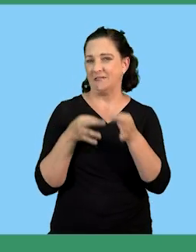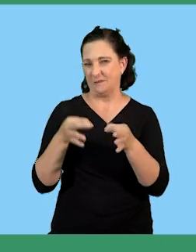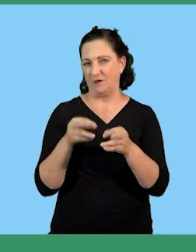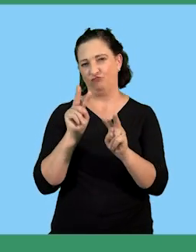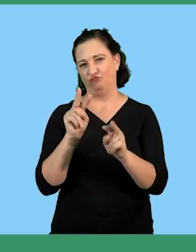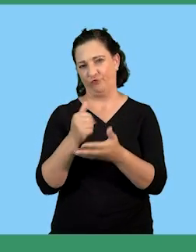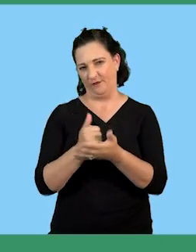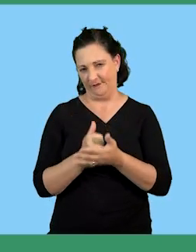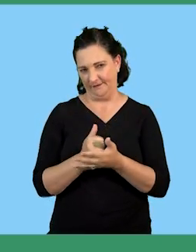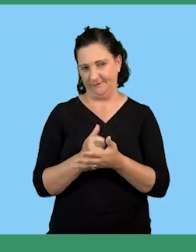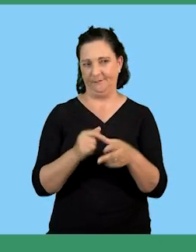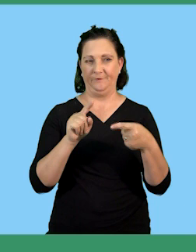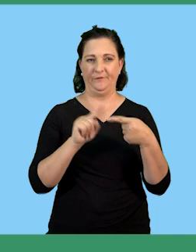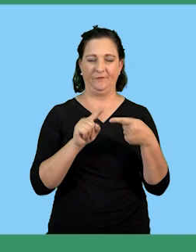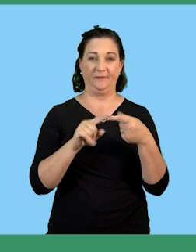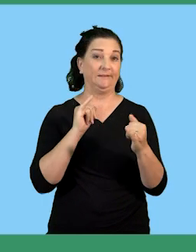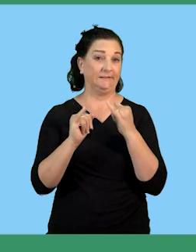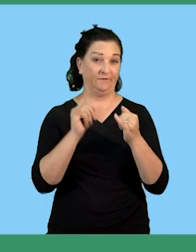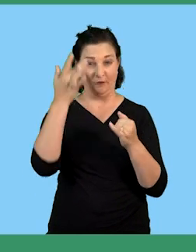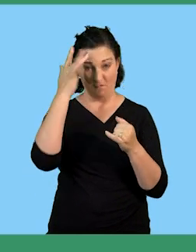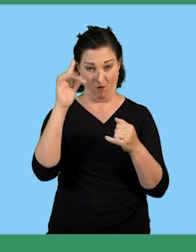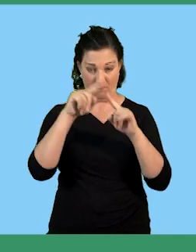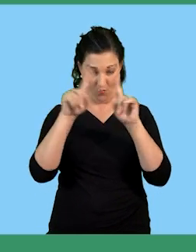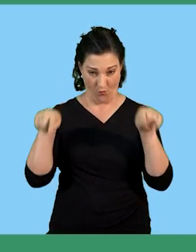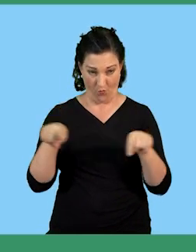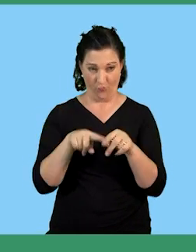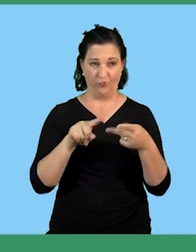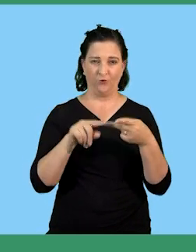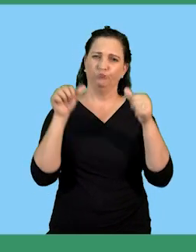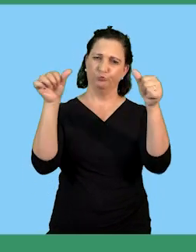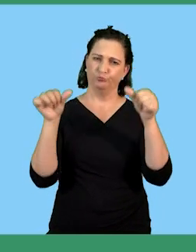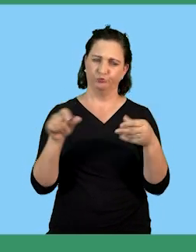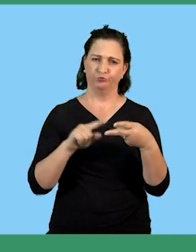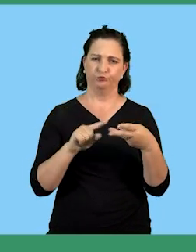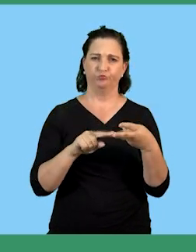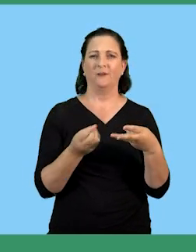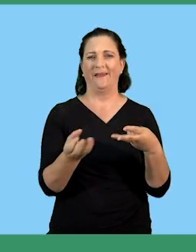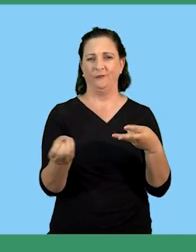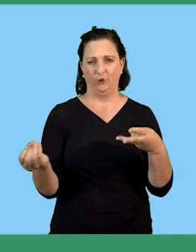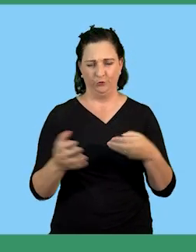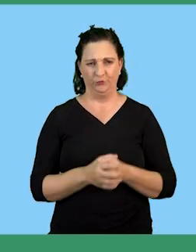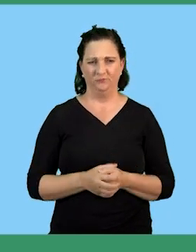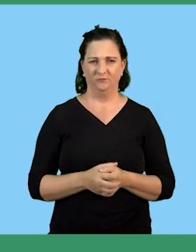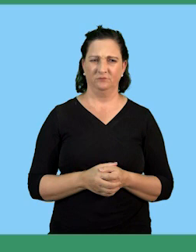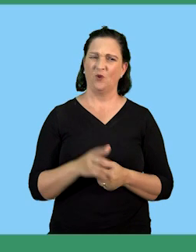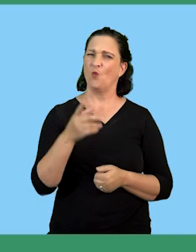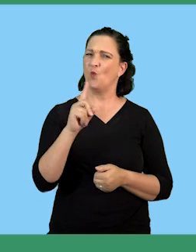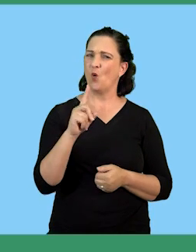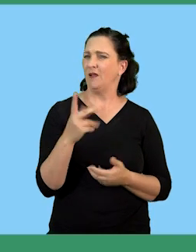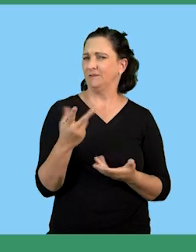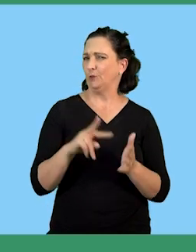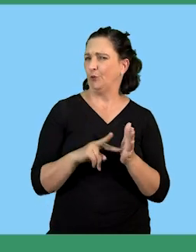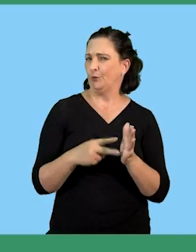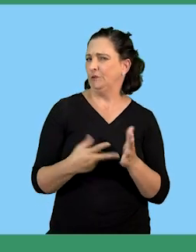aids. We've got interactive smart boards, we've got posters, we've got handouts. So what is the purpose of